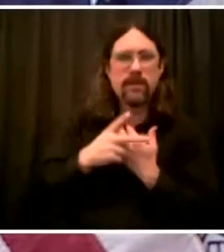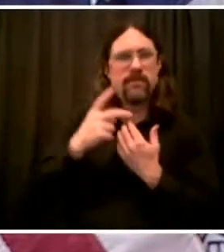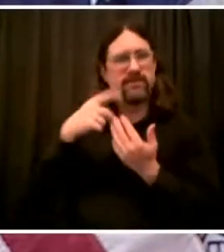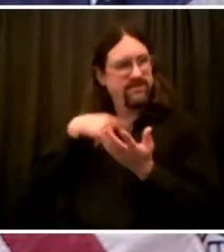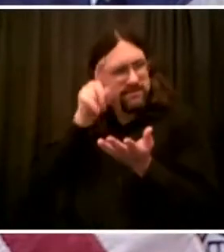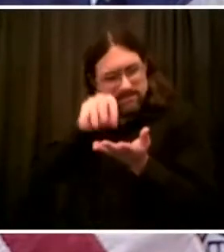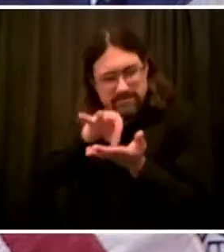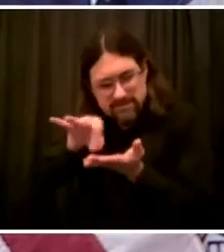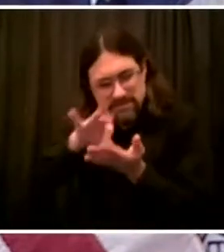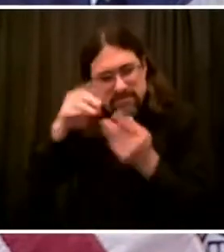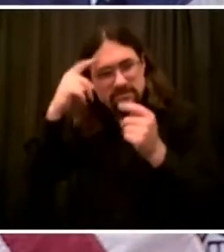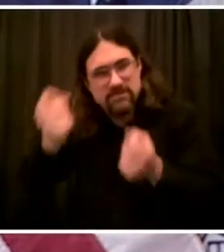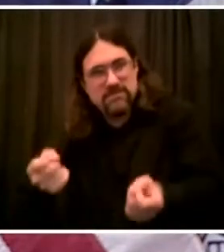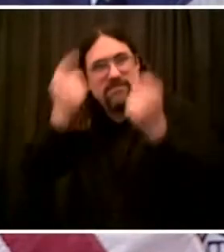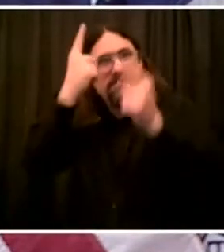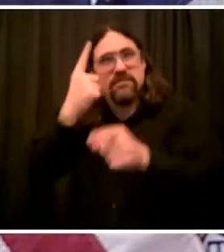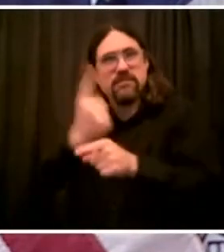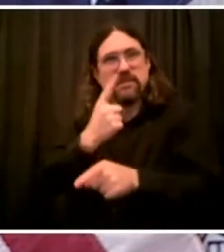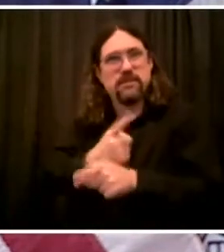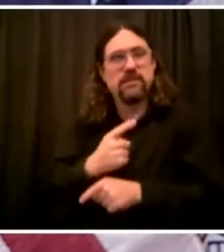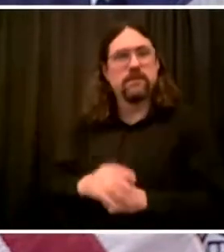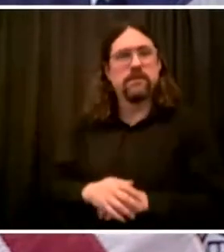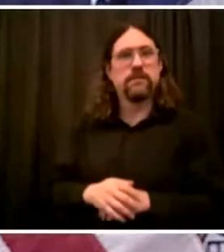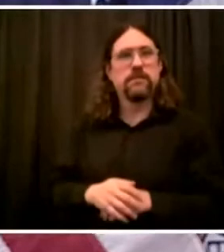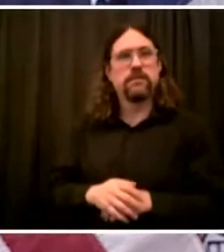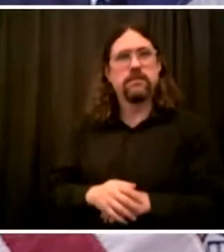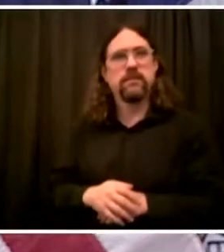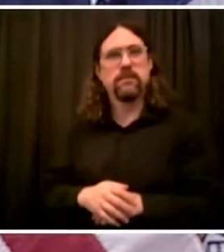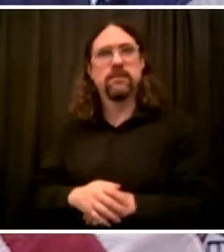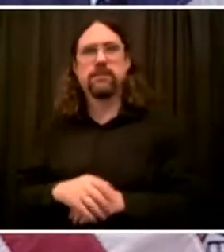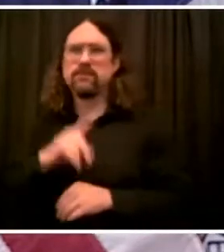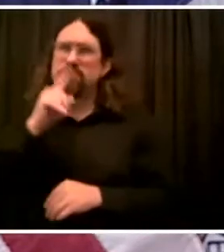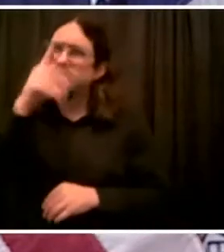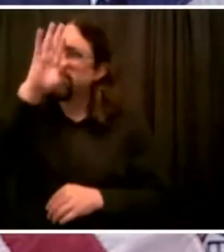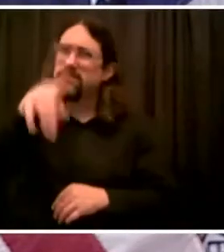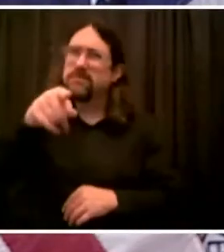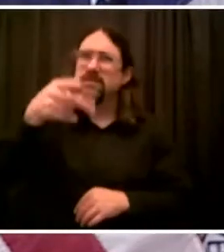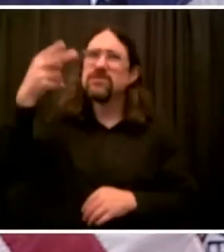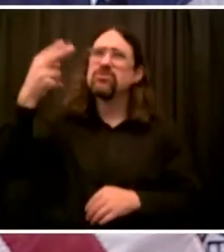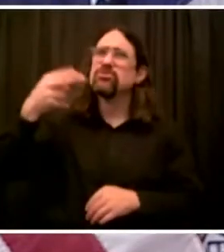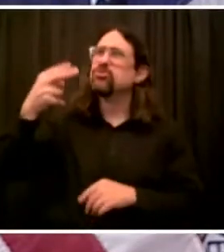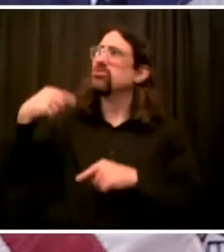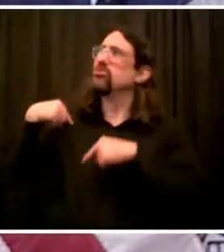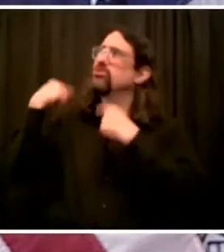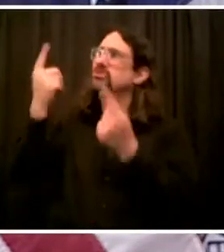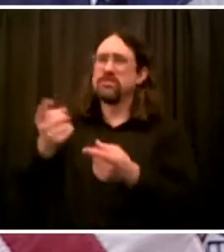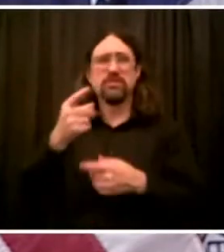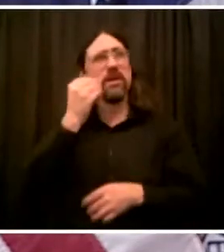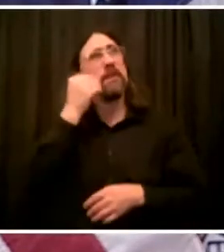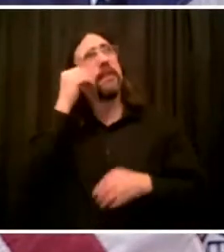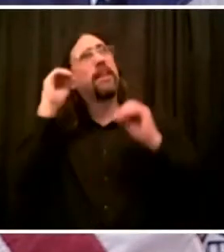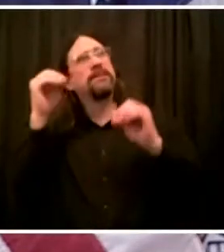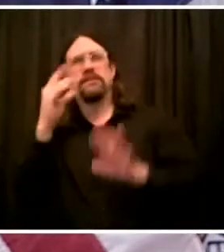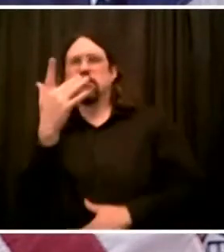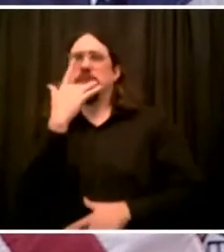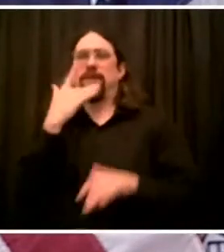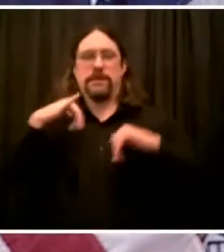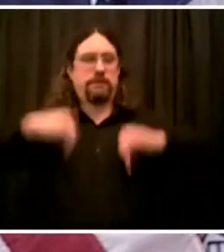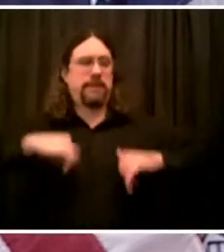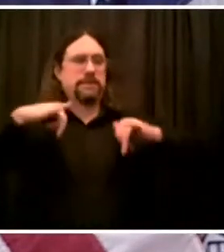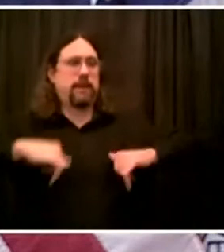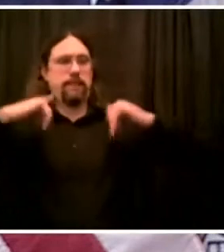street homeless to accept any change. And again, we are talking about people overwhelmingly dealing with serious mental health issues and or